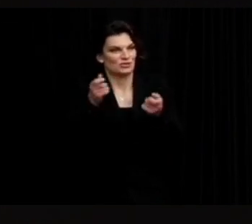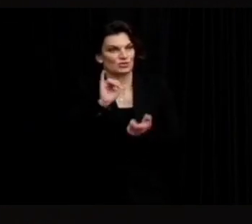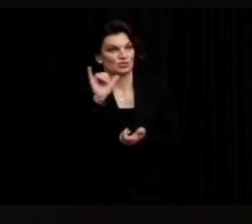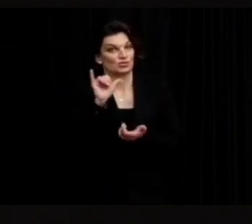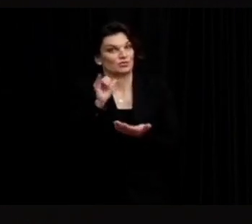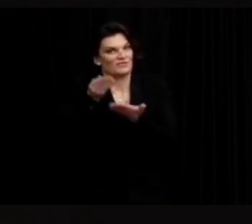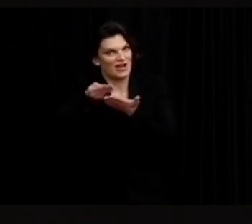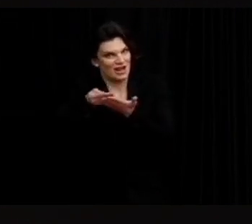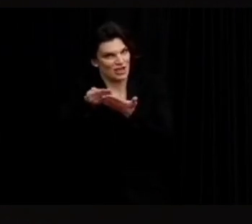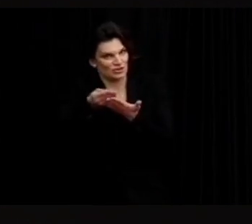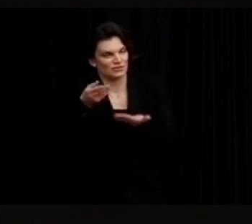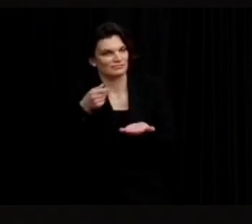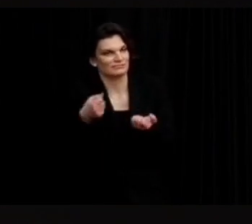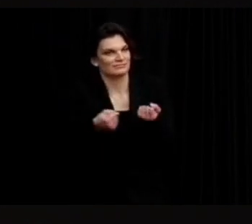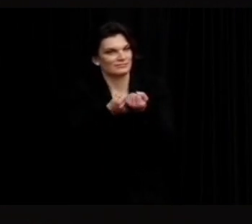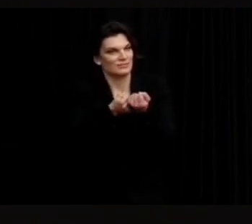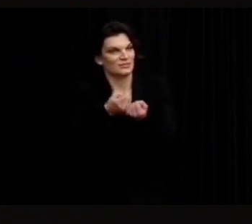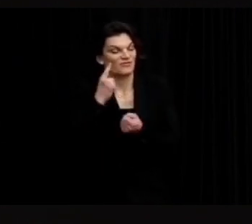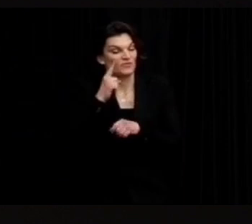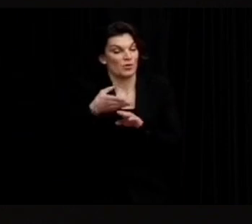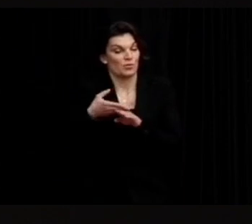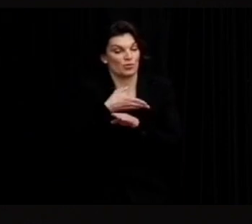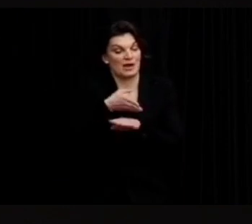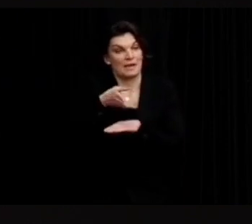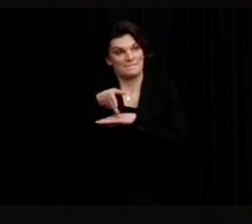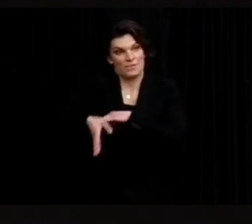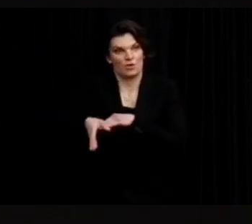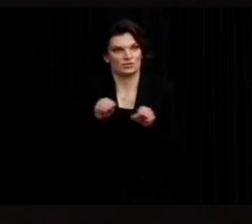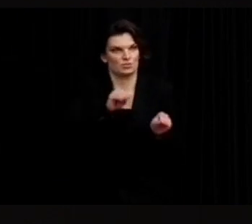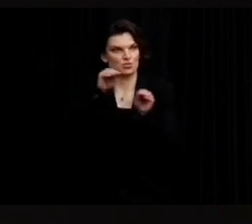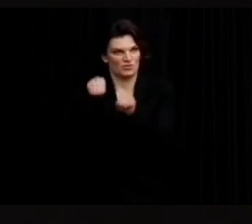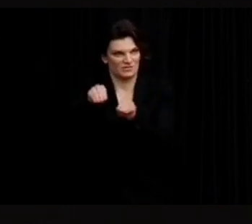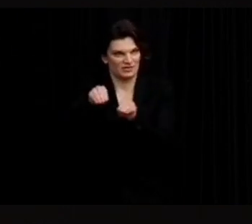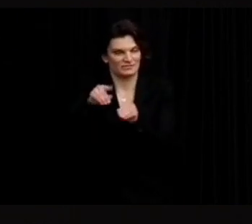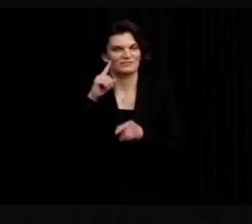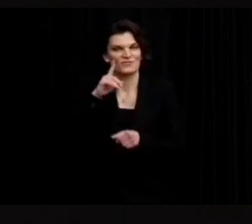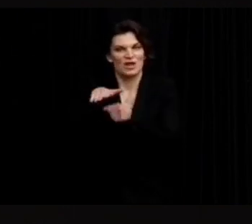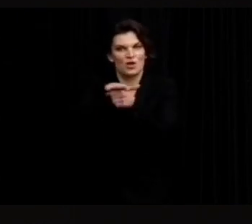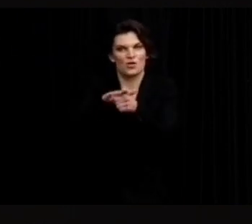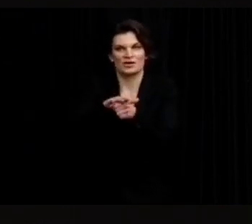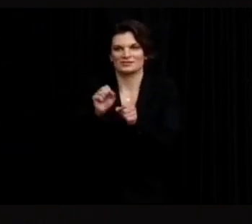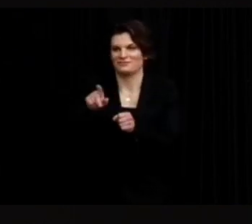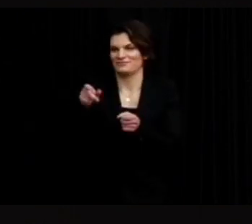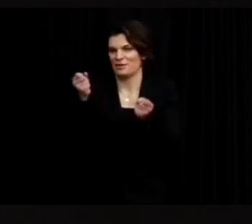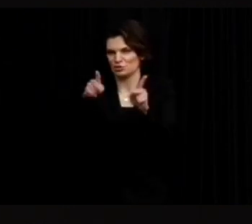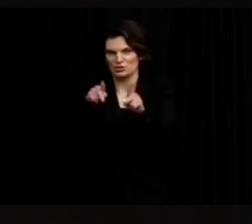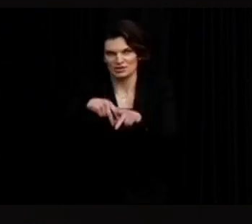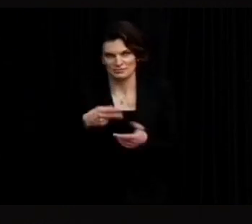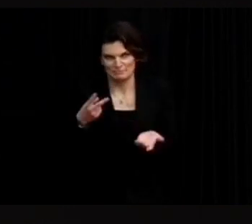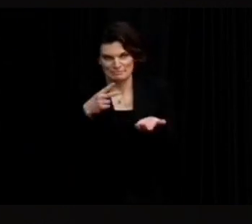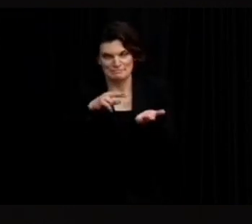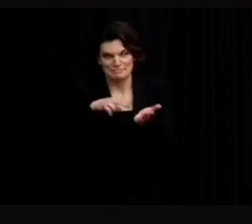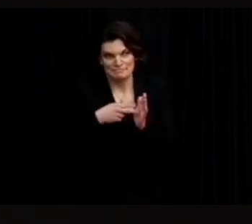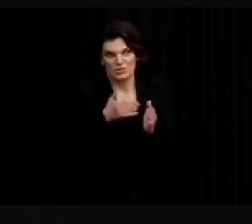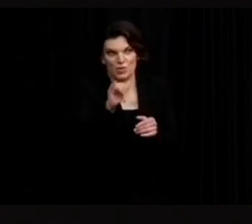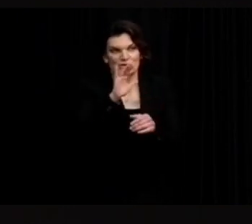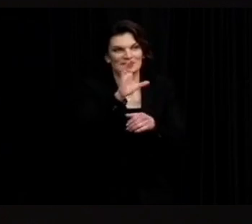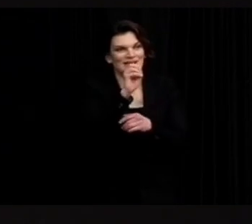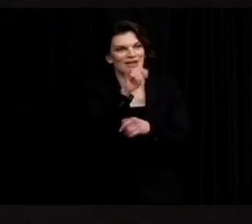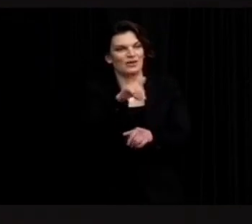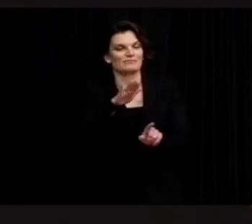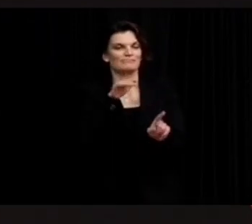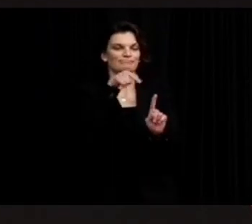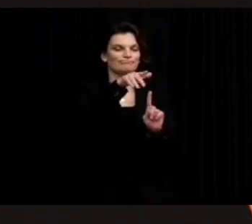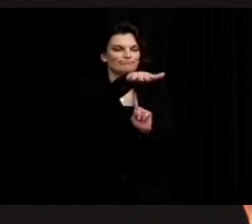financial assistance for pre and post moving to areas of opportunity. So these are usually our counties where we